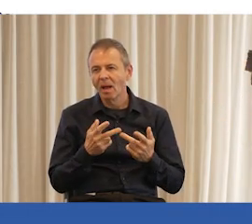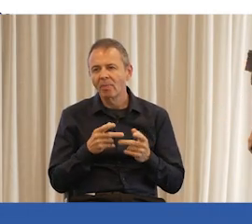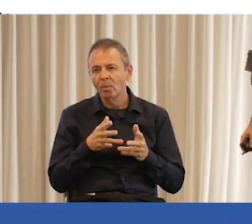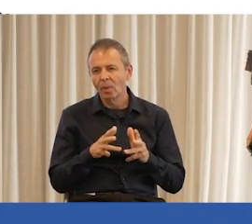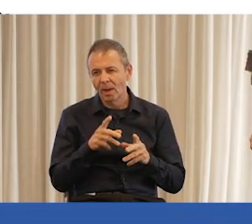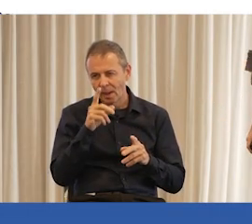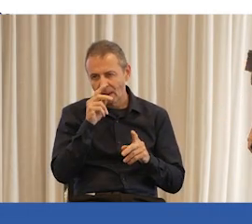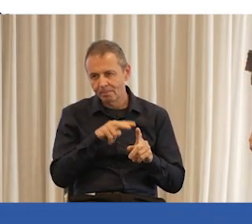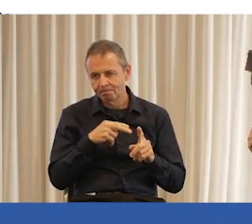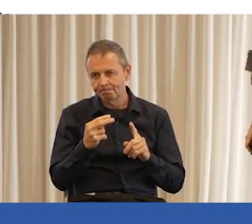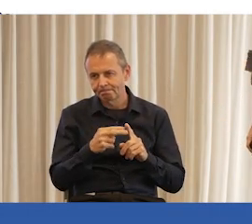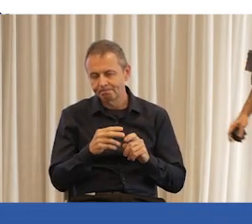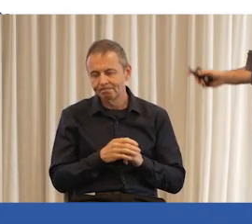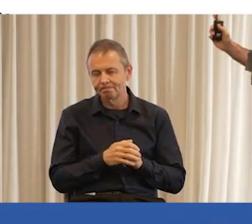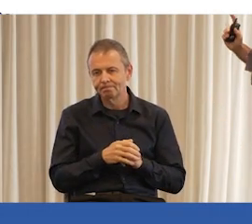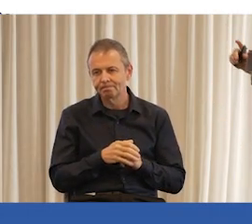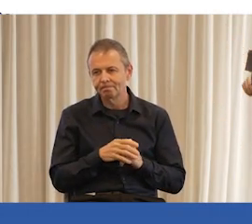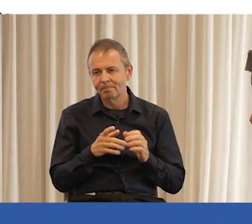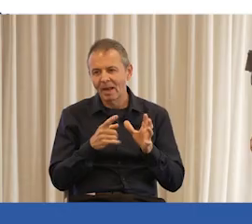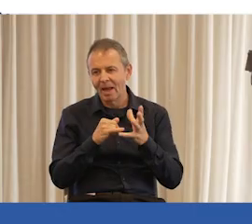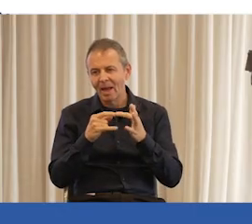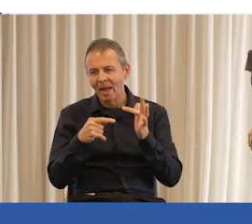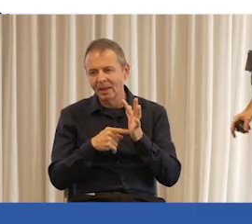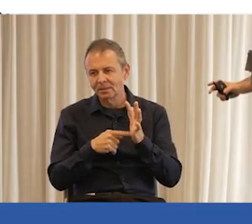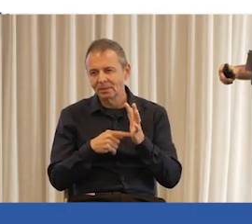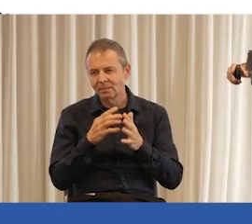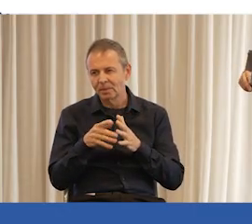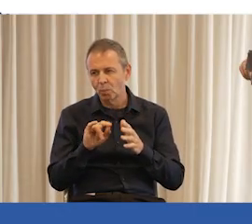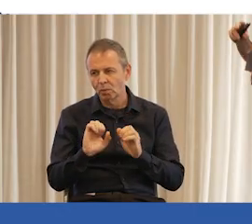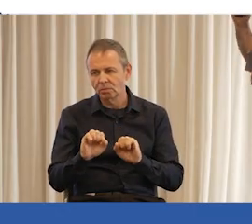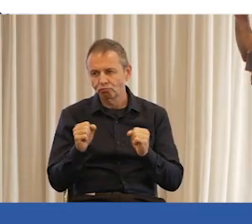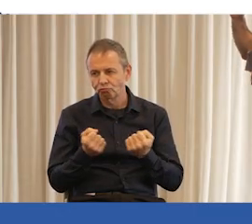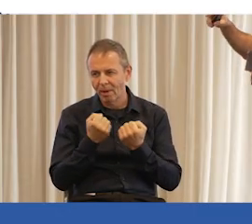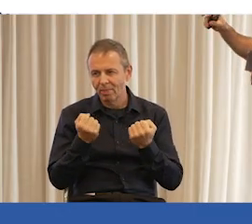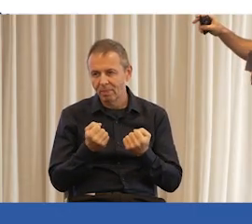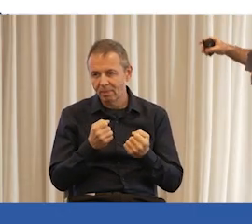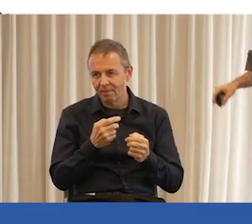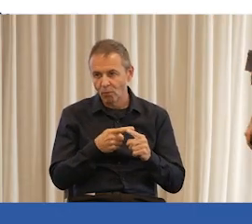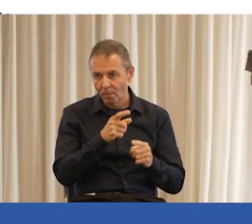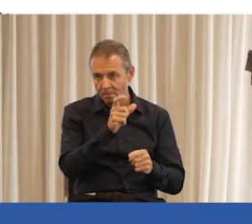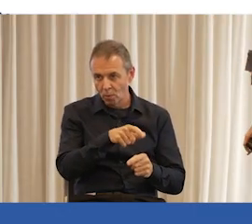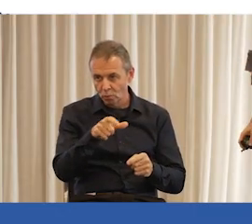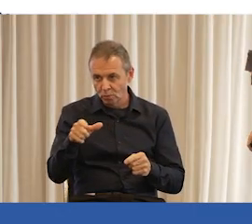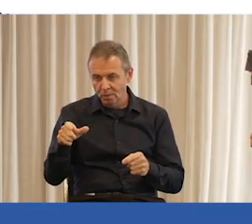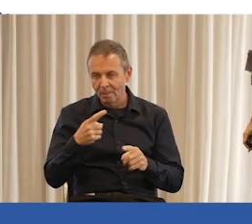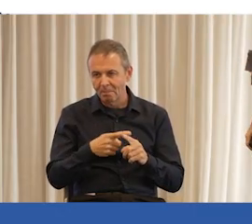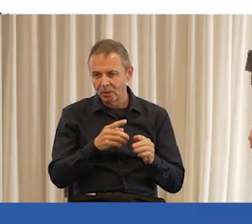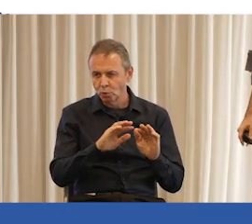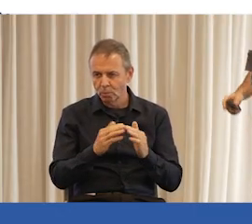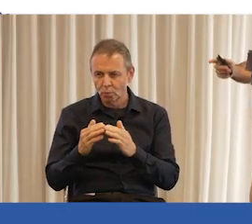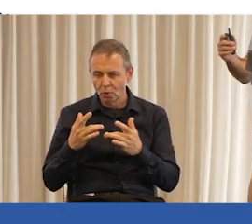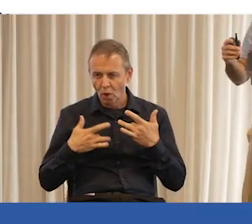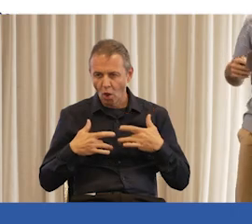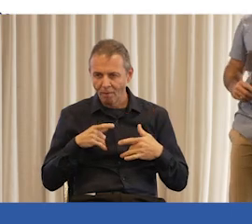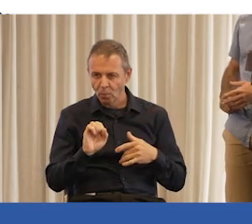this is in the assets. So what are the strengths, not only of people, but of local community life? What are the